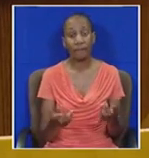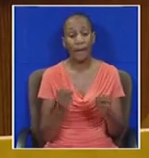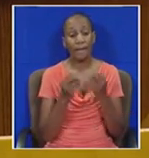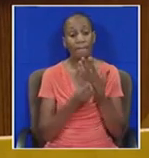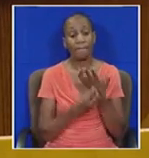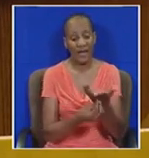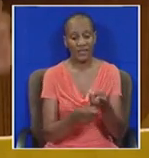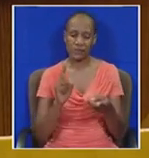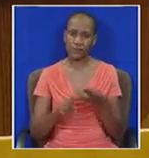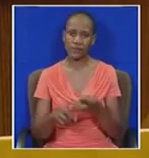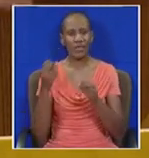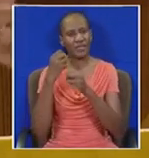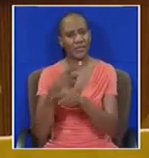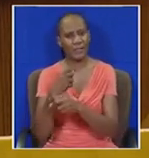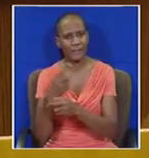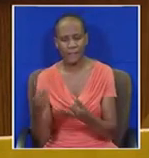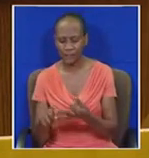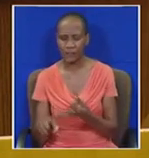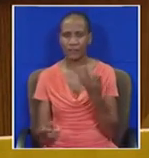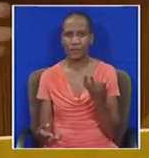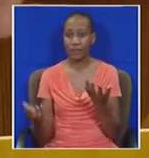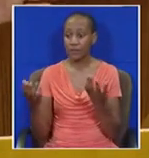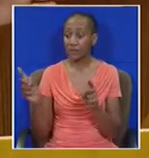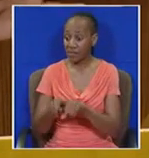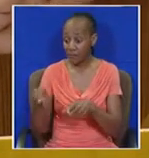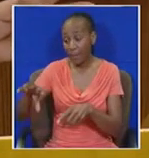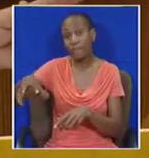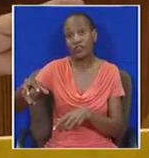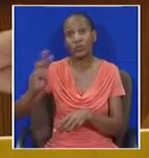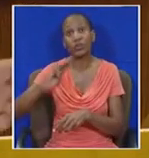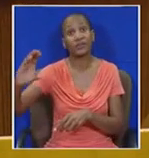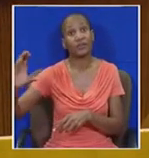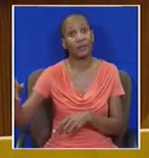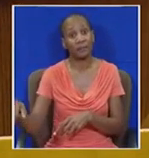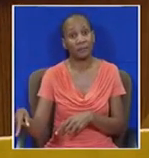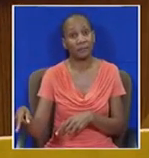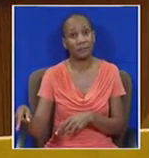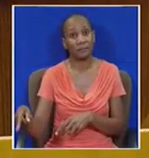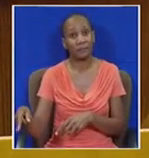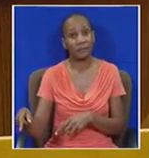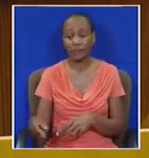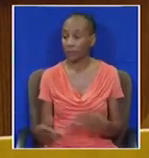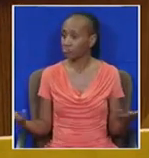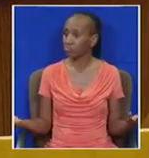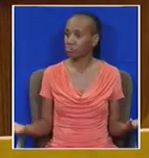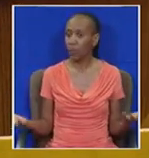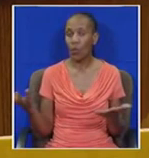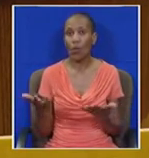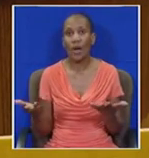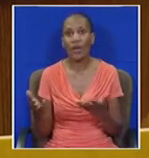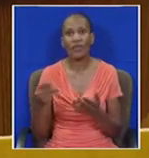textile industry, right here in the Cape, was so depressed at one stage. And where is it now? It